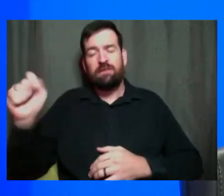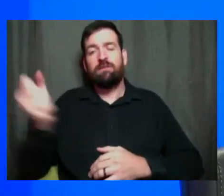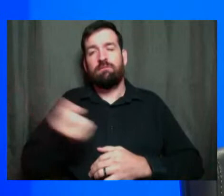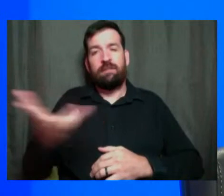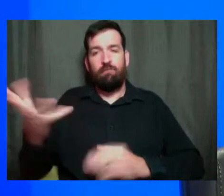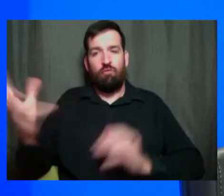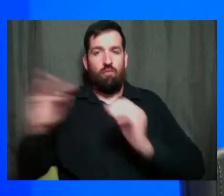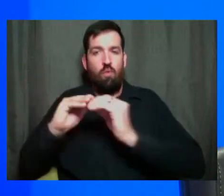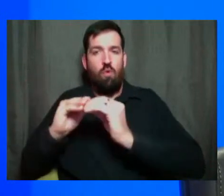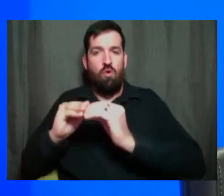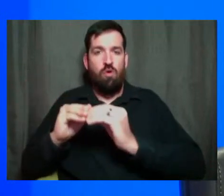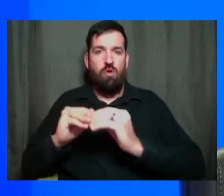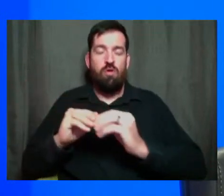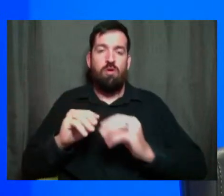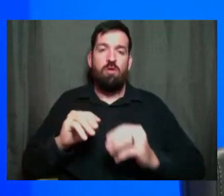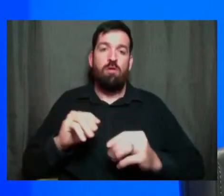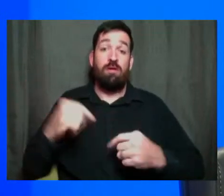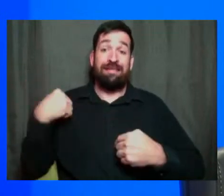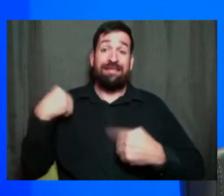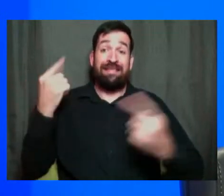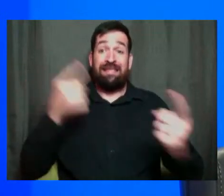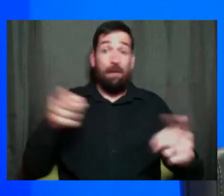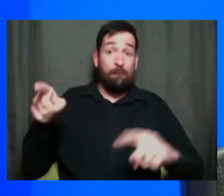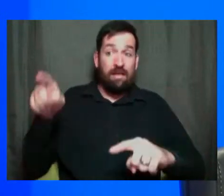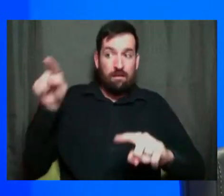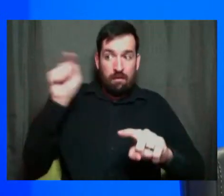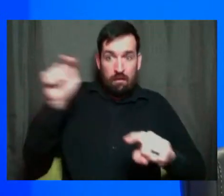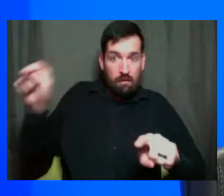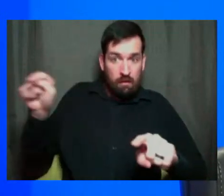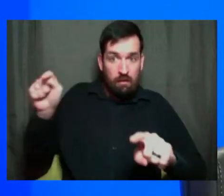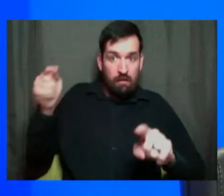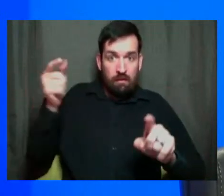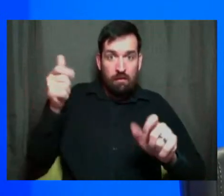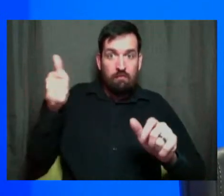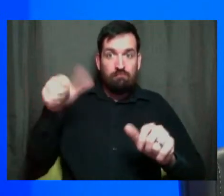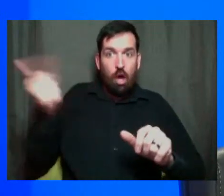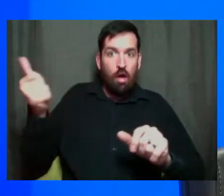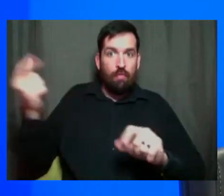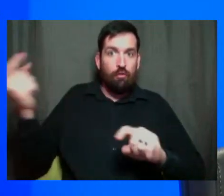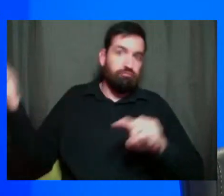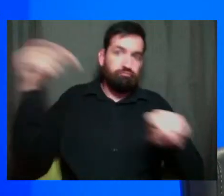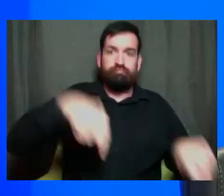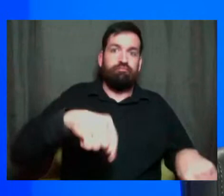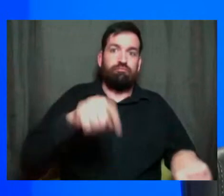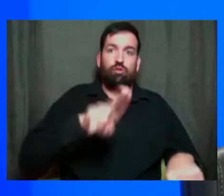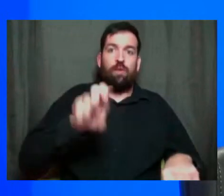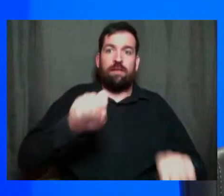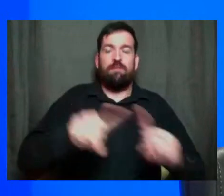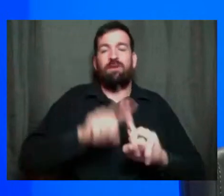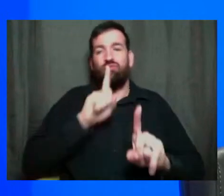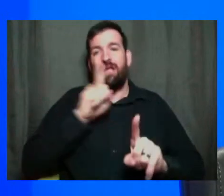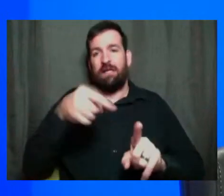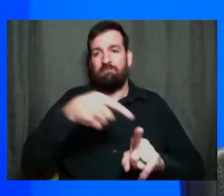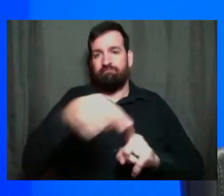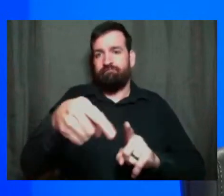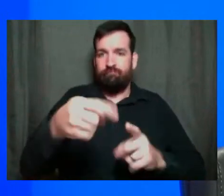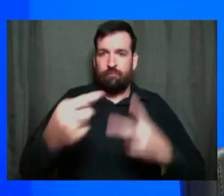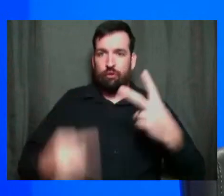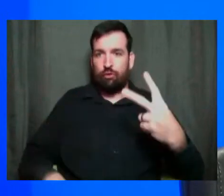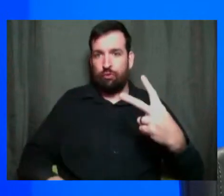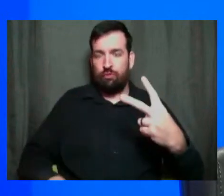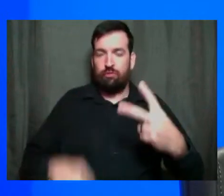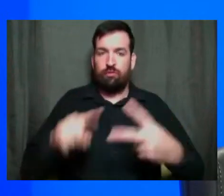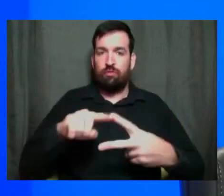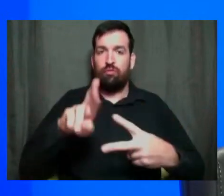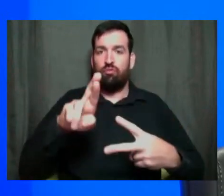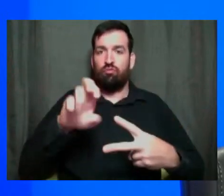all occurred, some of those other manufacturers have kind of landed in the United States market. But by and large, there's 2 manufacturers. ResMed